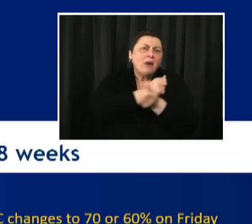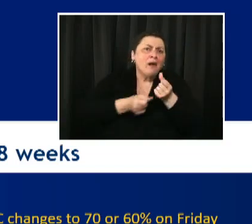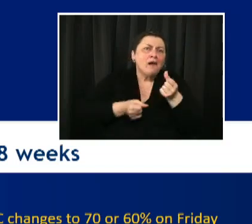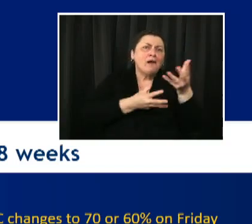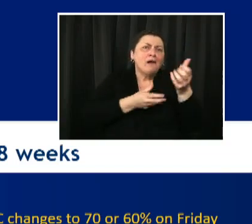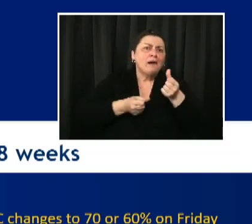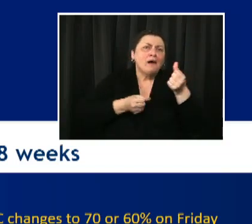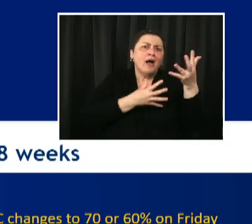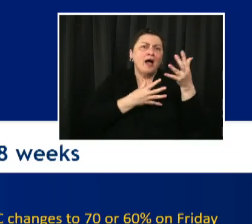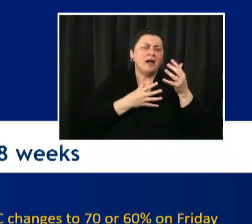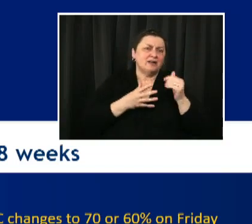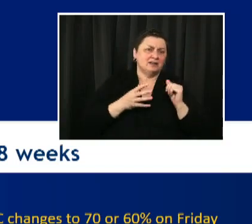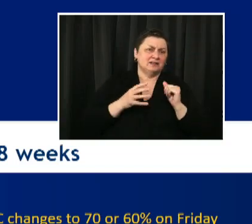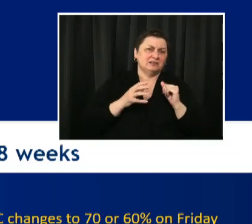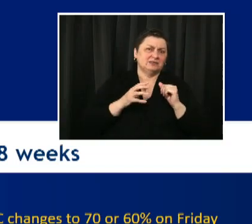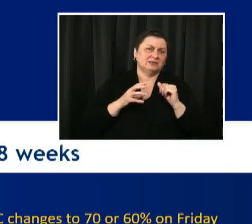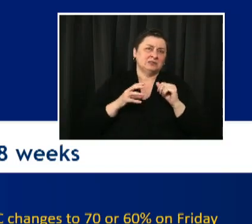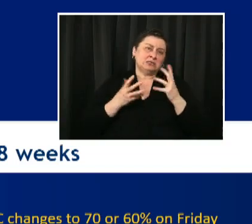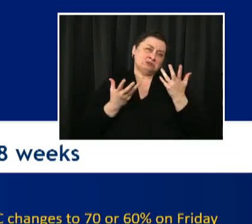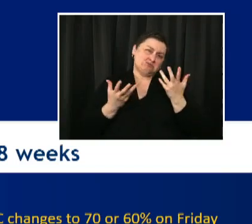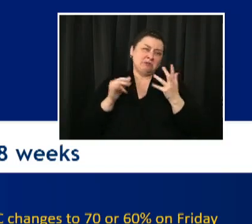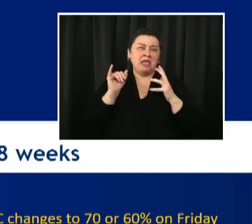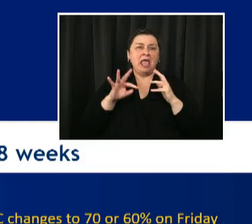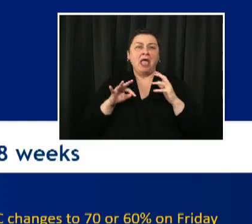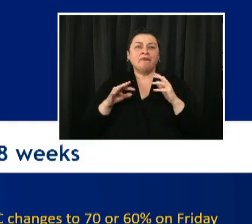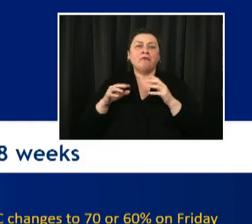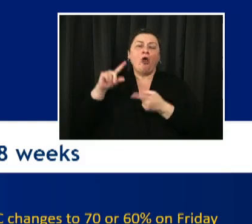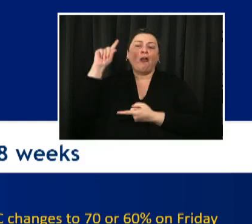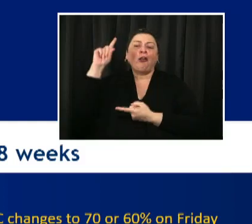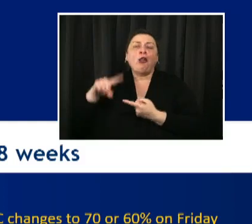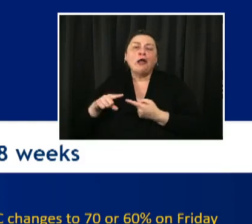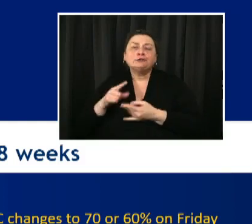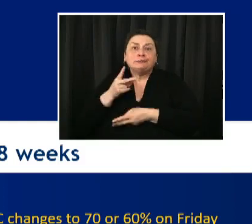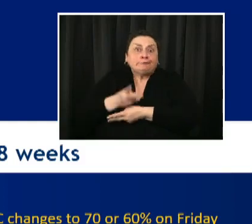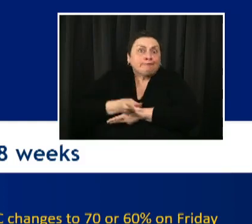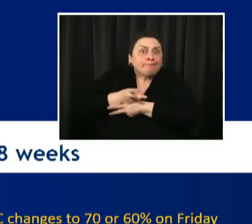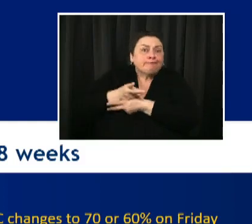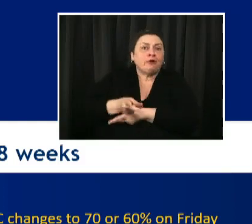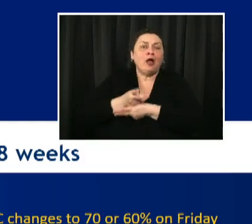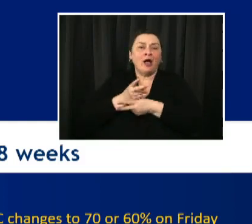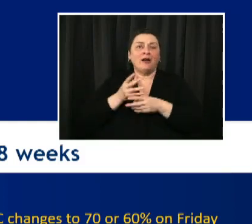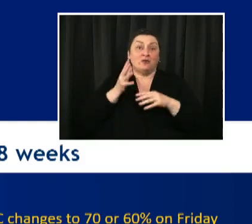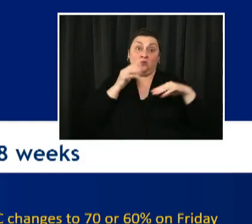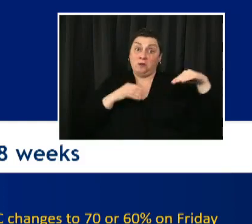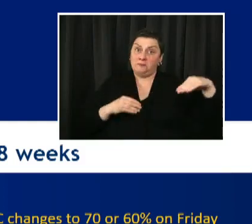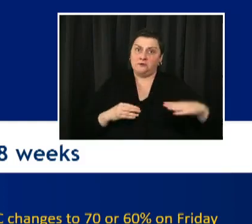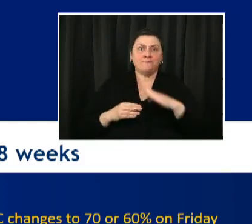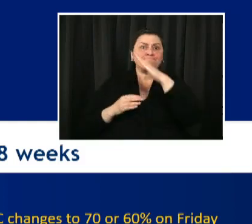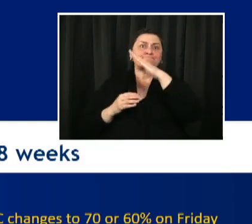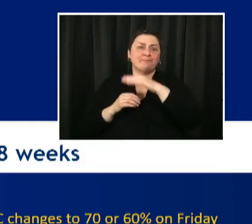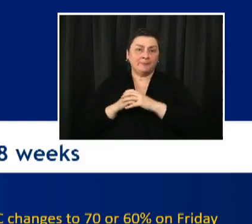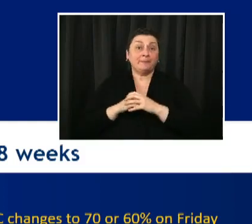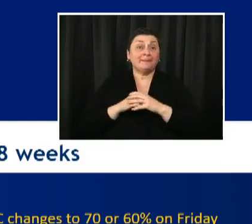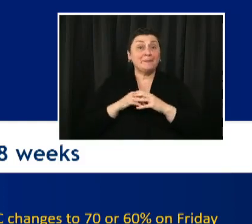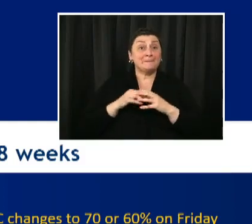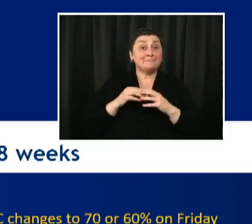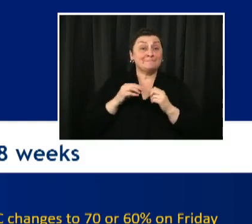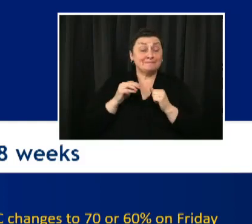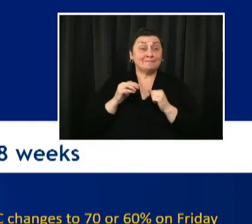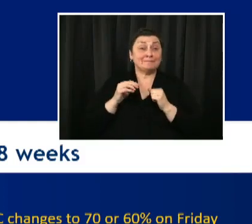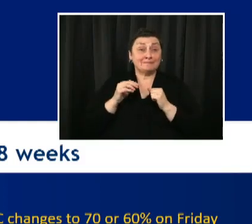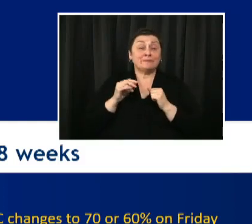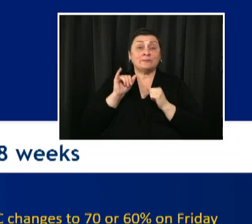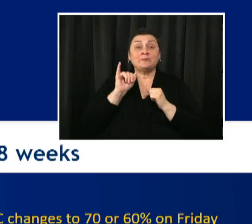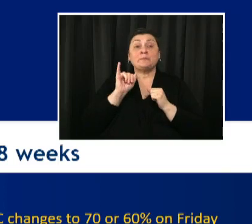right, the 70% value, the longer we hold off on major changes that would affect transmission